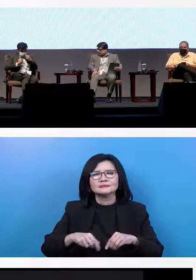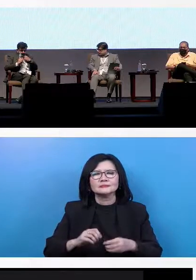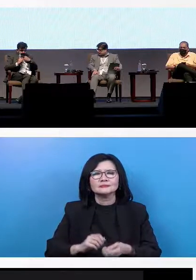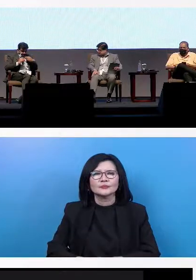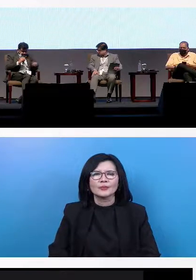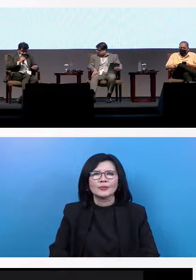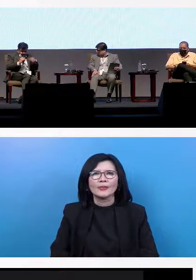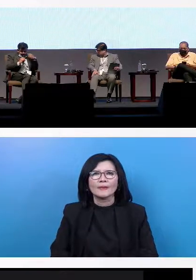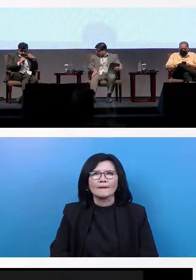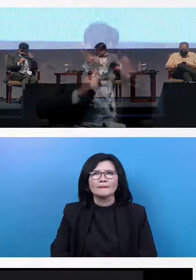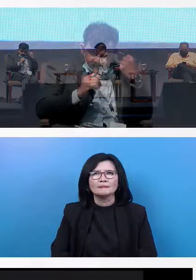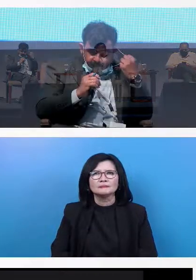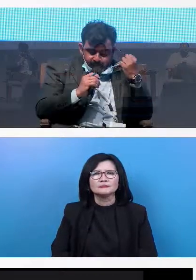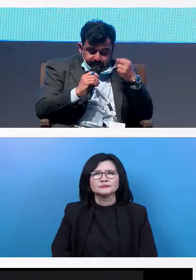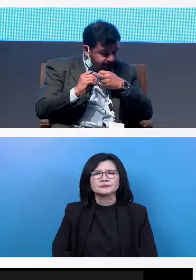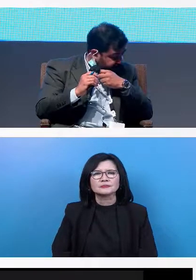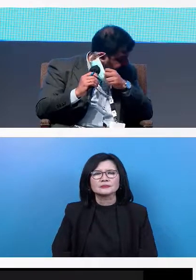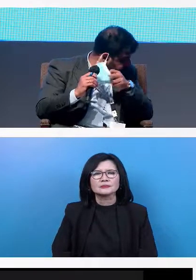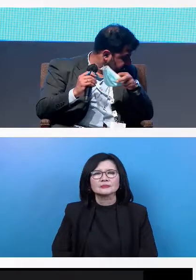Thanks, Ranjit.